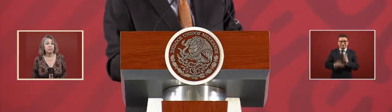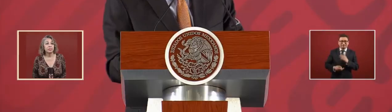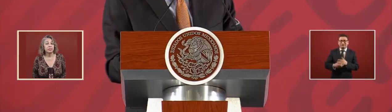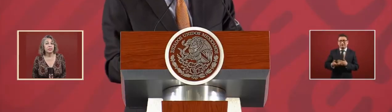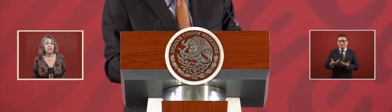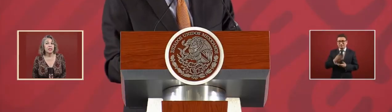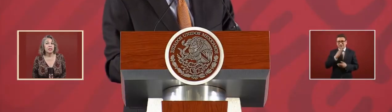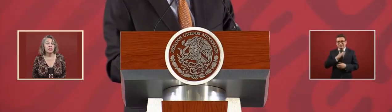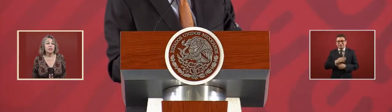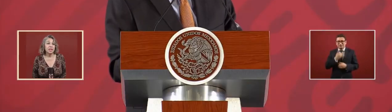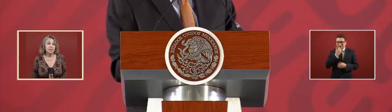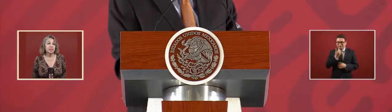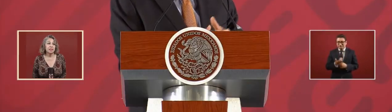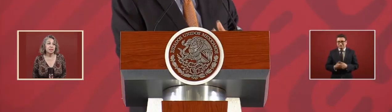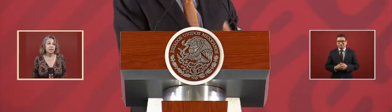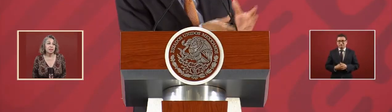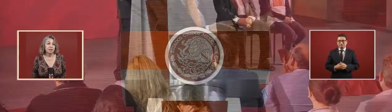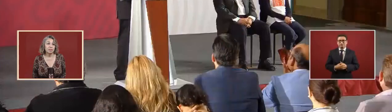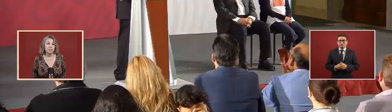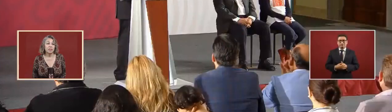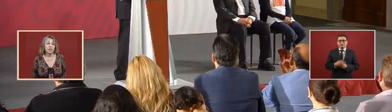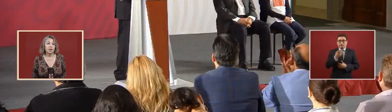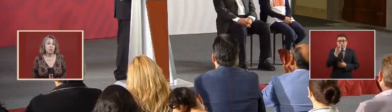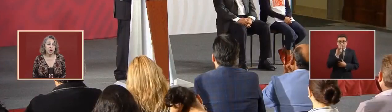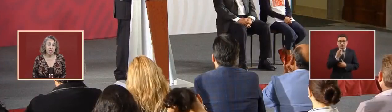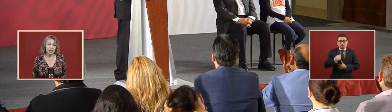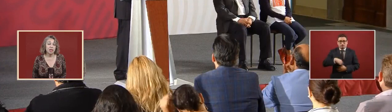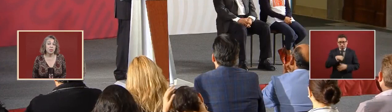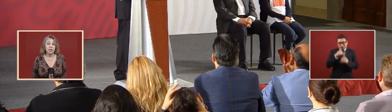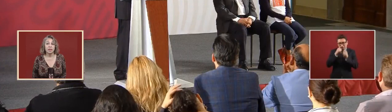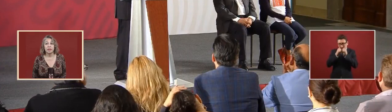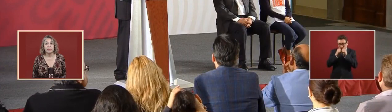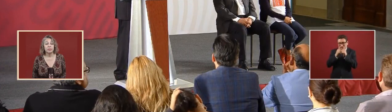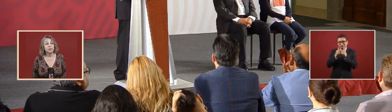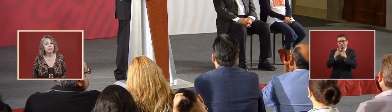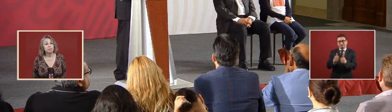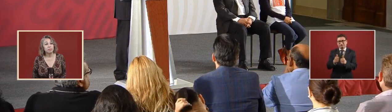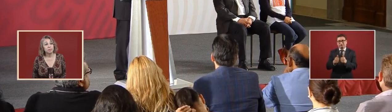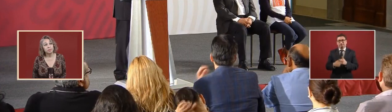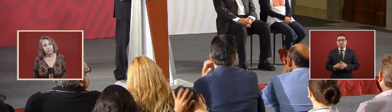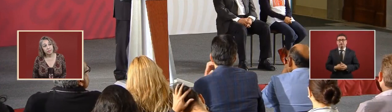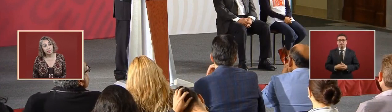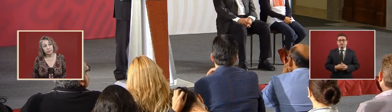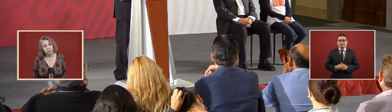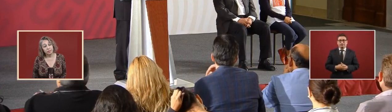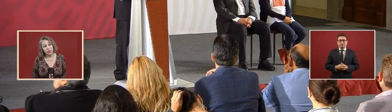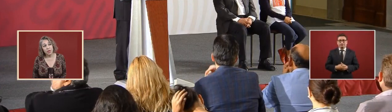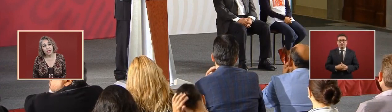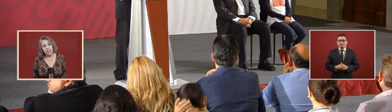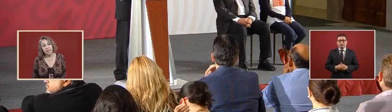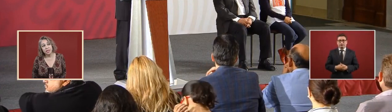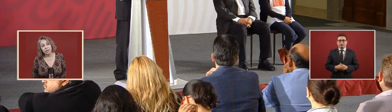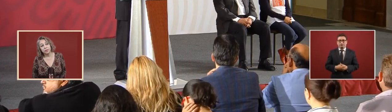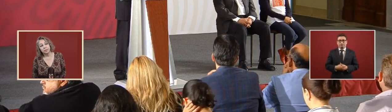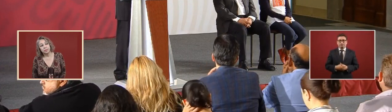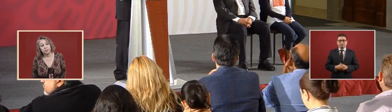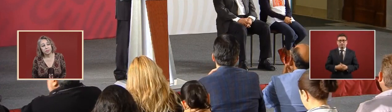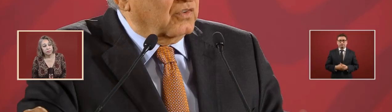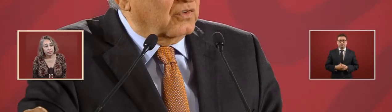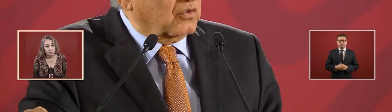Esto, this lo estamos atendiendo. We're dealing with, que we're attending